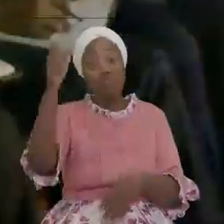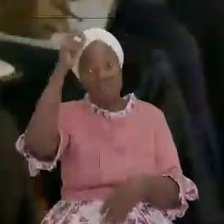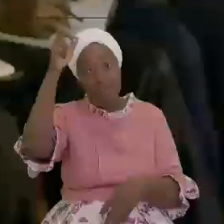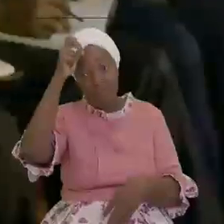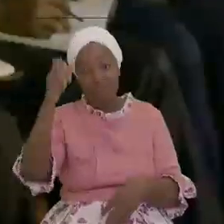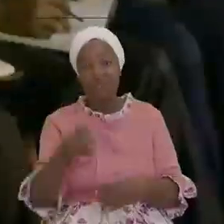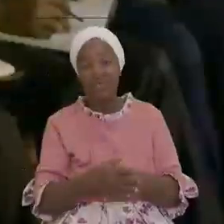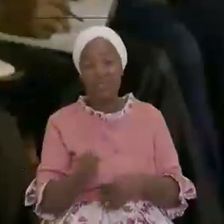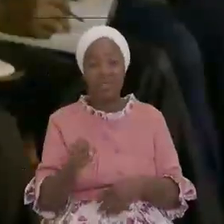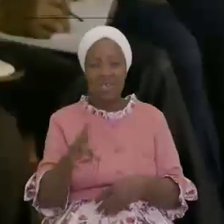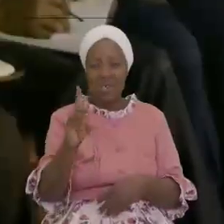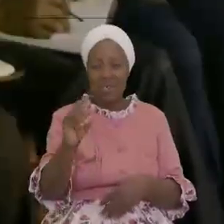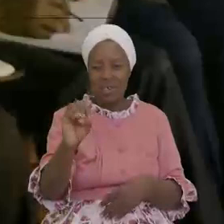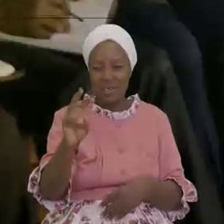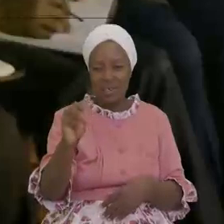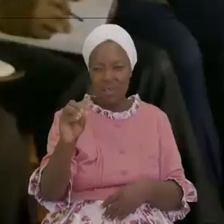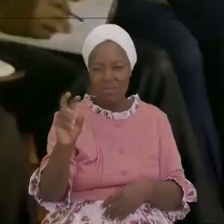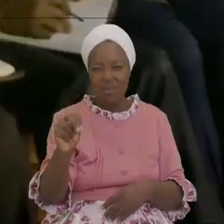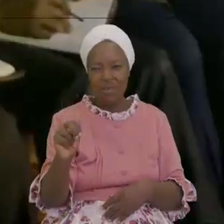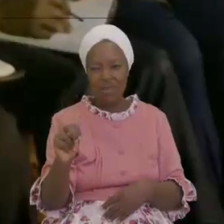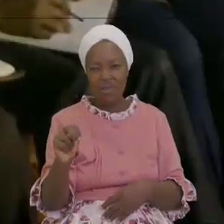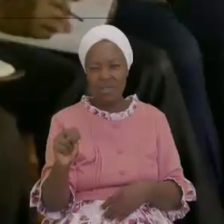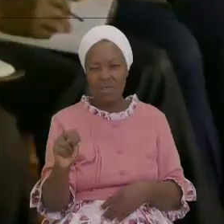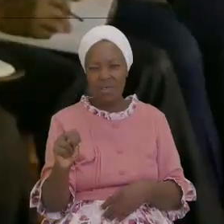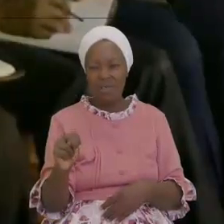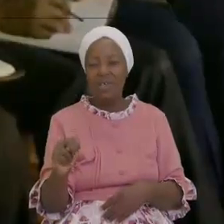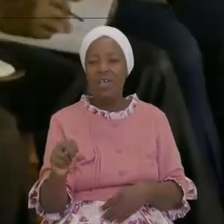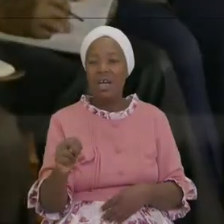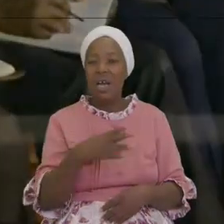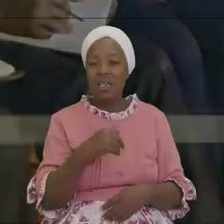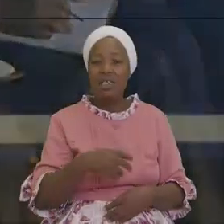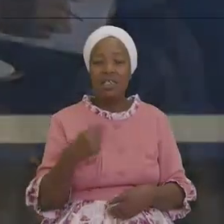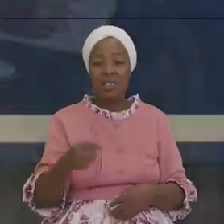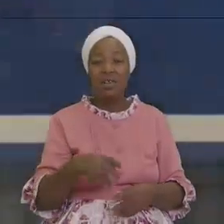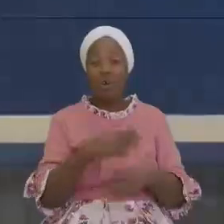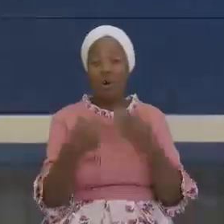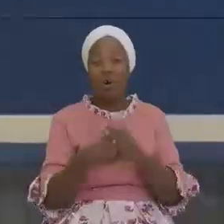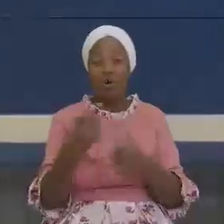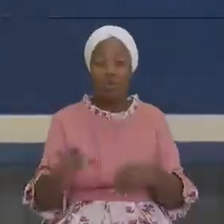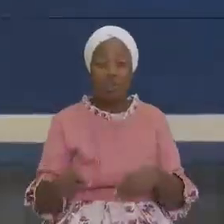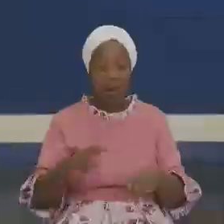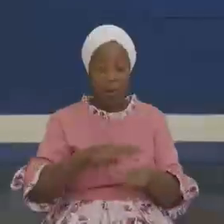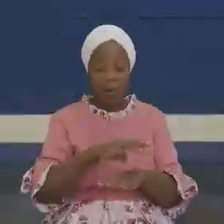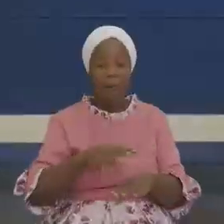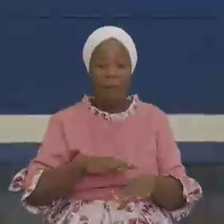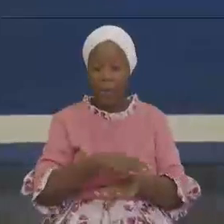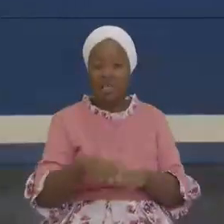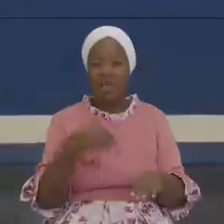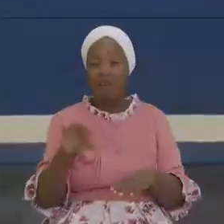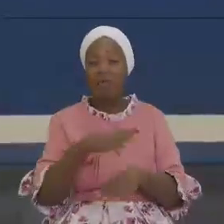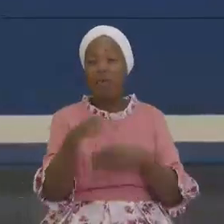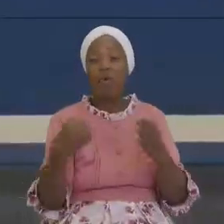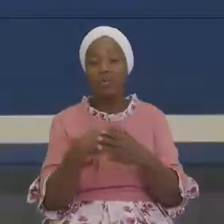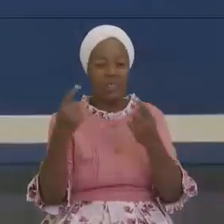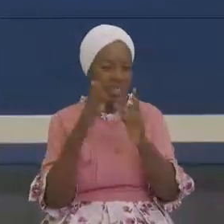Is the master of all the sinners. And Satan doesn't give a